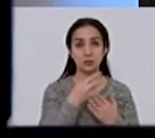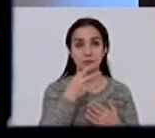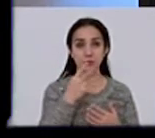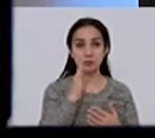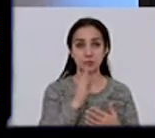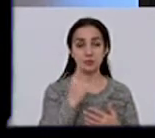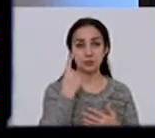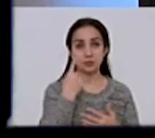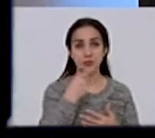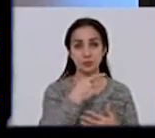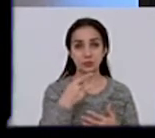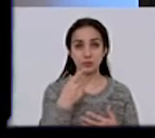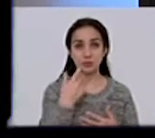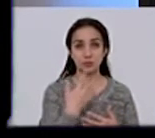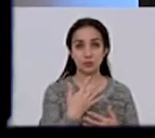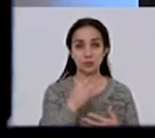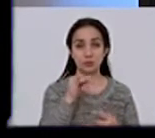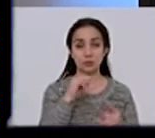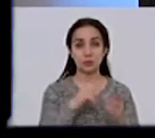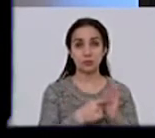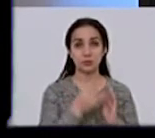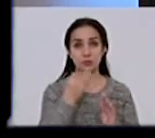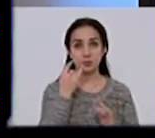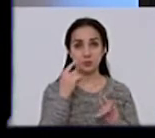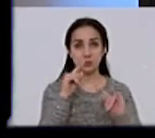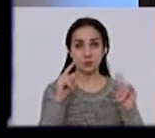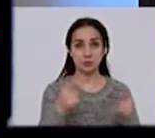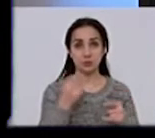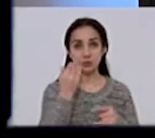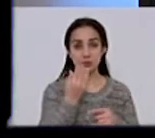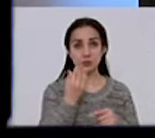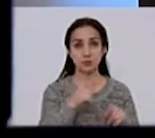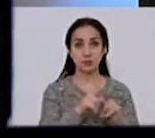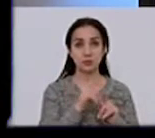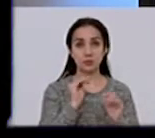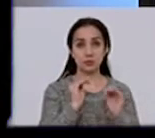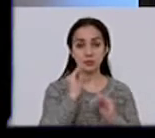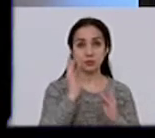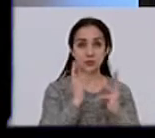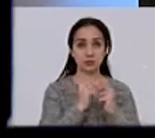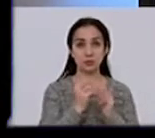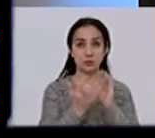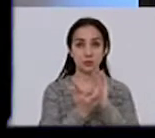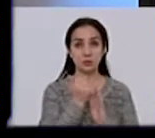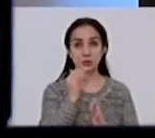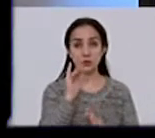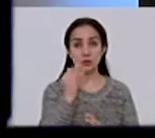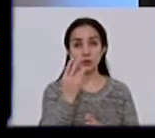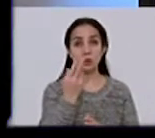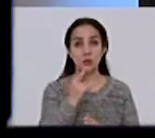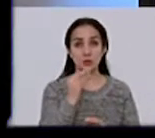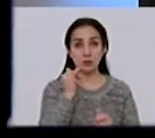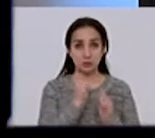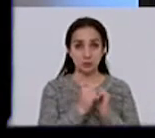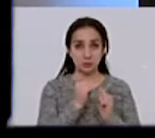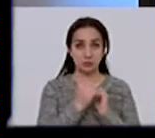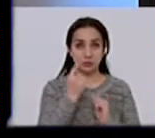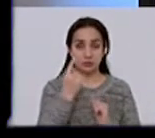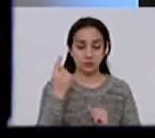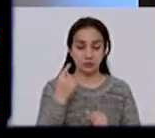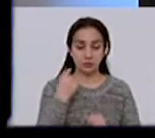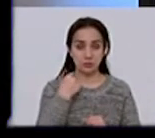bo'ladi 1 taqsim 5 ko'paytiruv qavs ichida yuqorida hisoblab olgan funksiyaning har bir